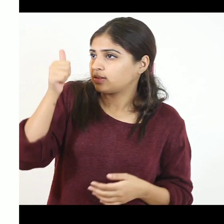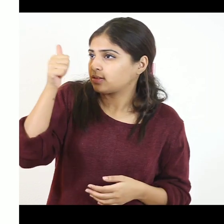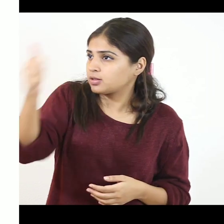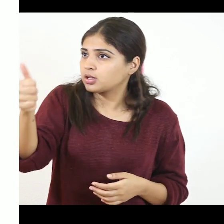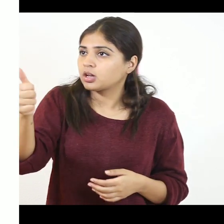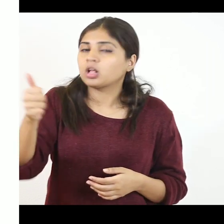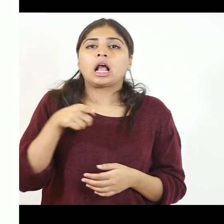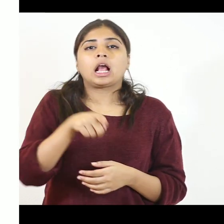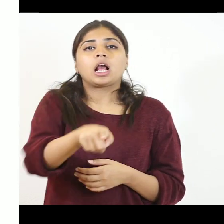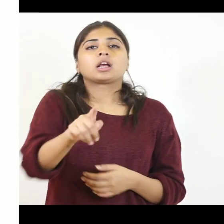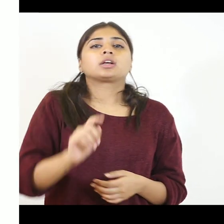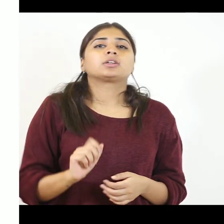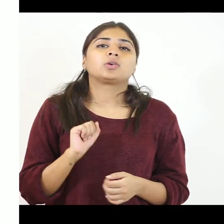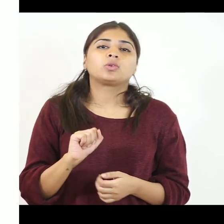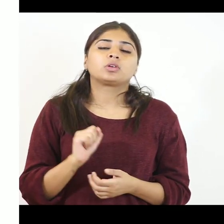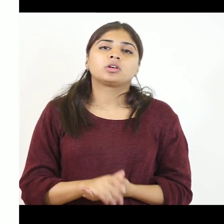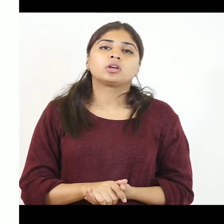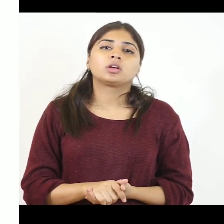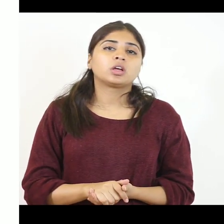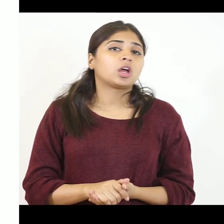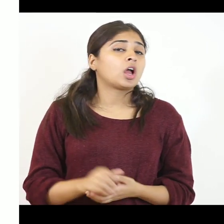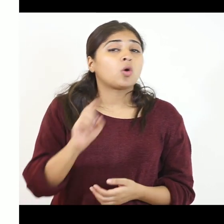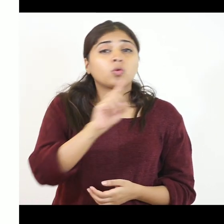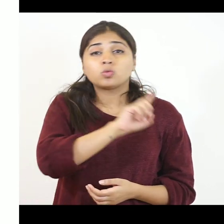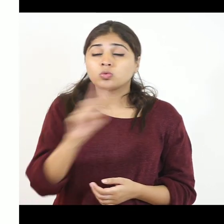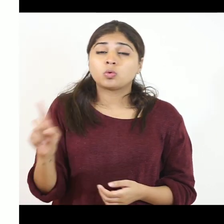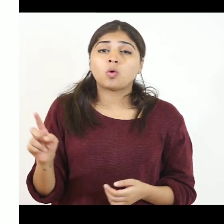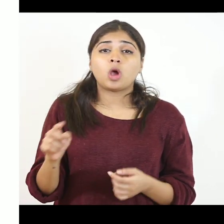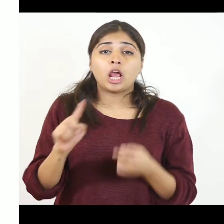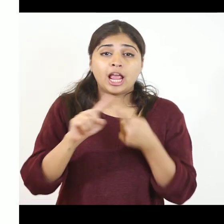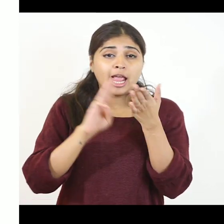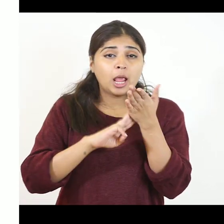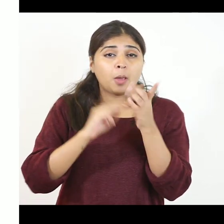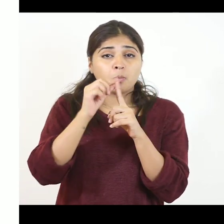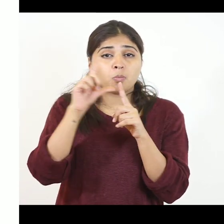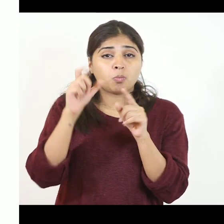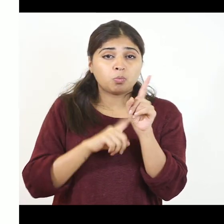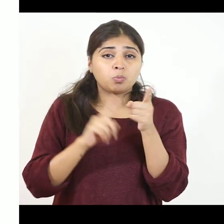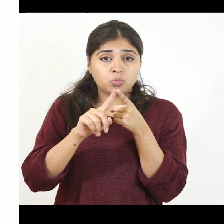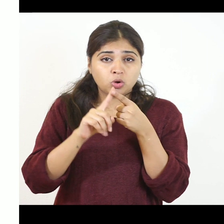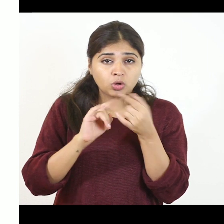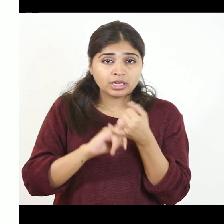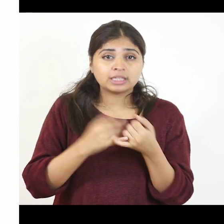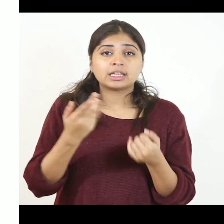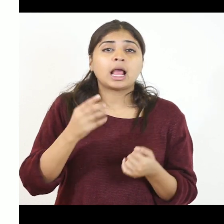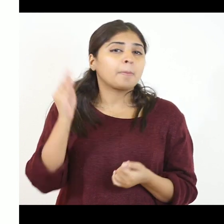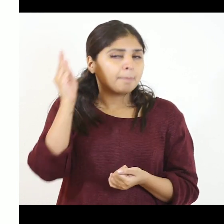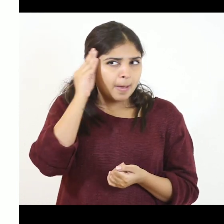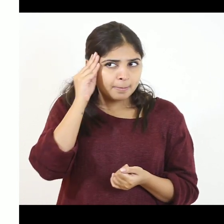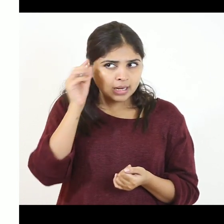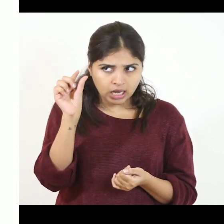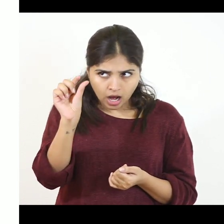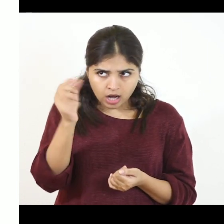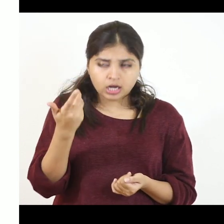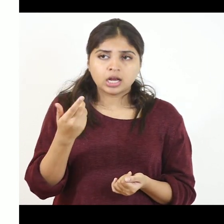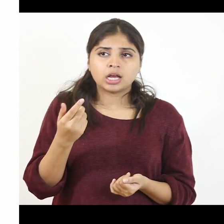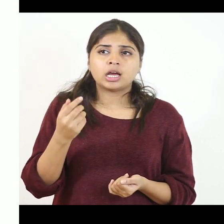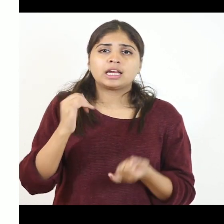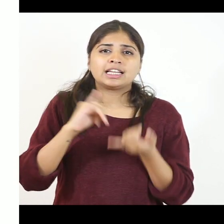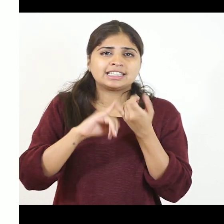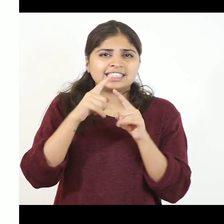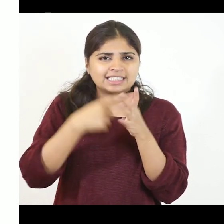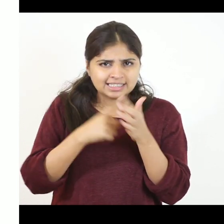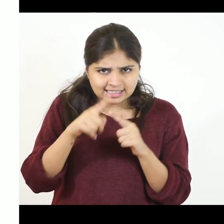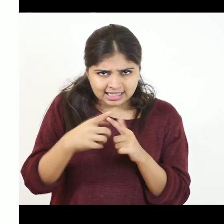per the privacy norms and requirement. None of the employees must be allowed to bring any storage devices like memory